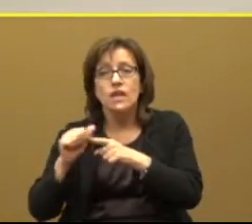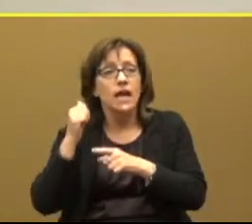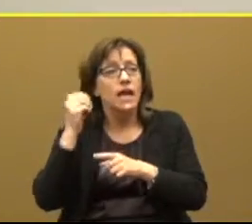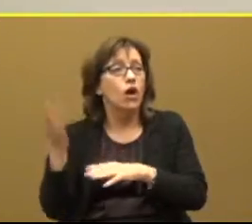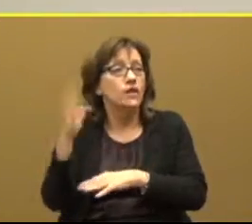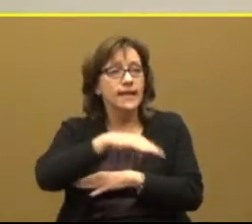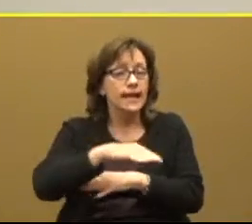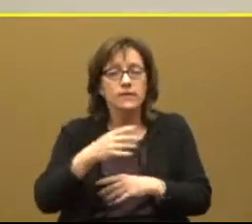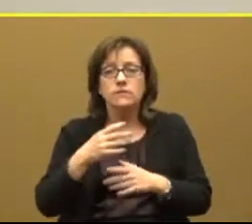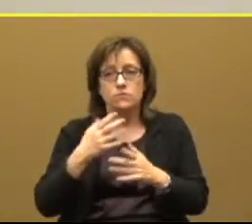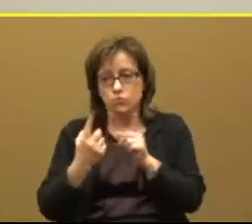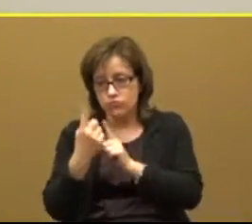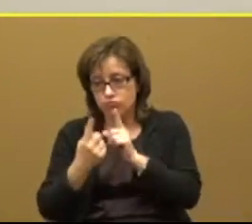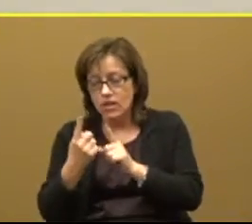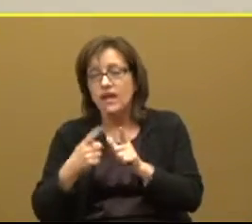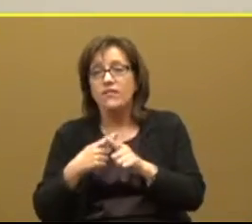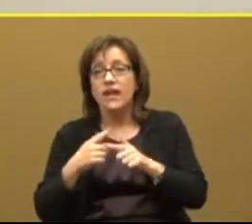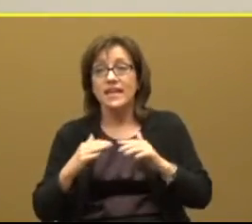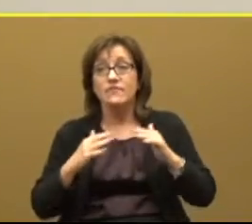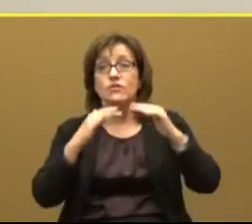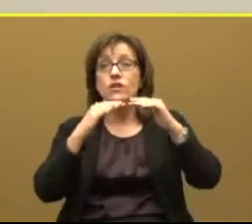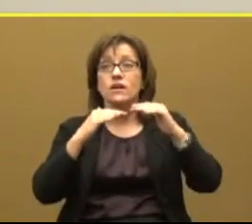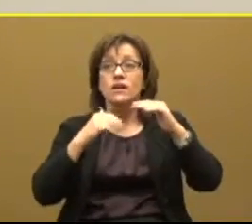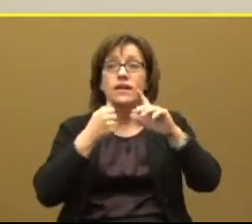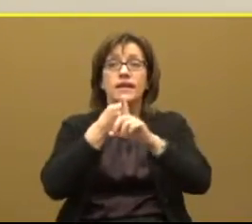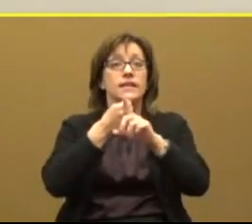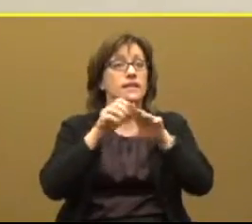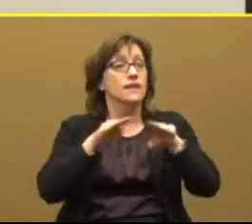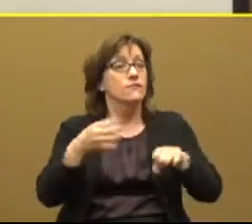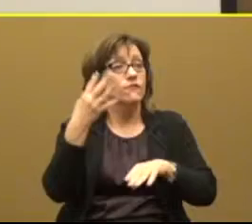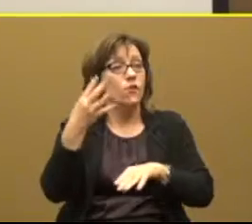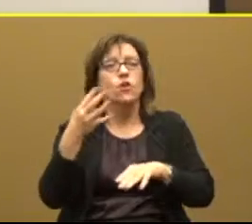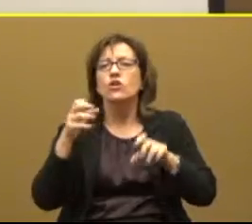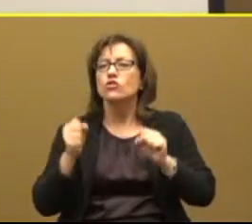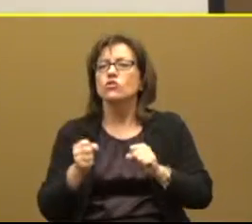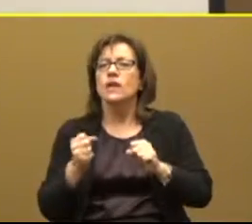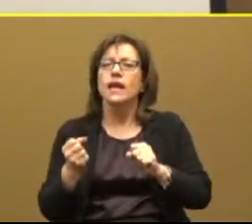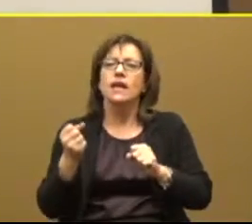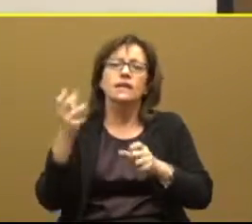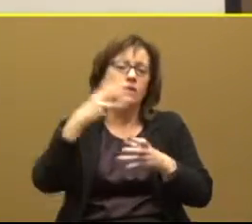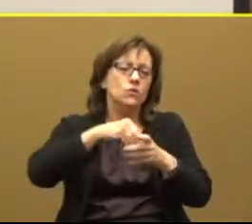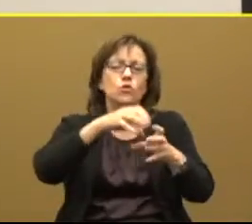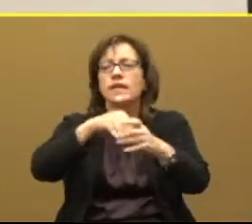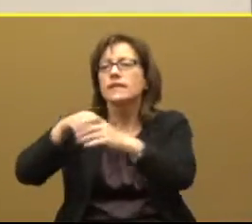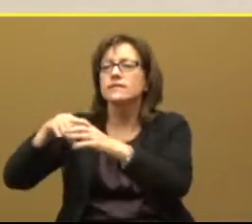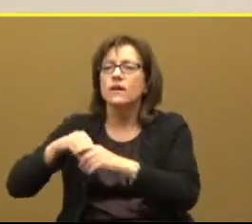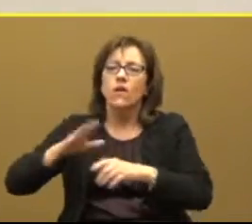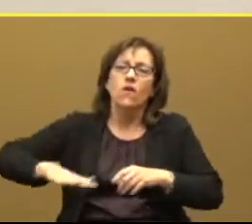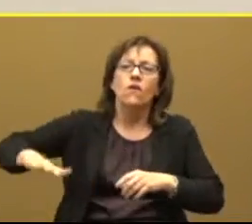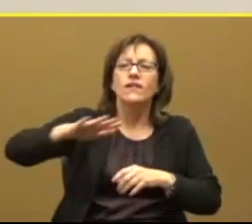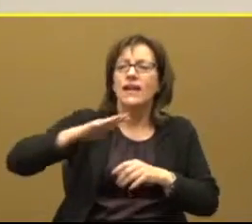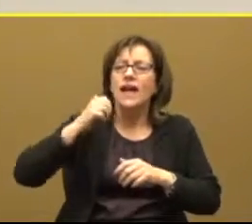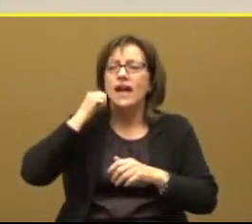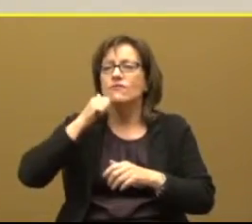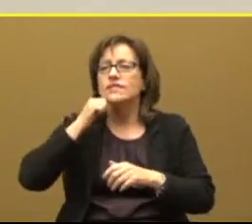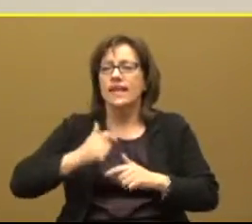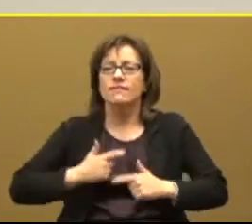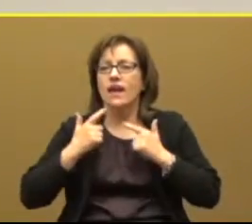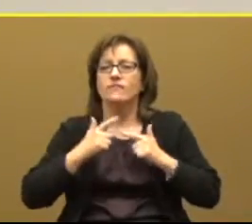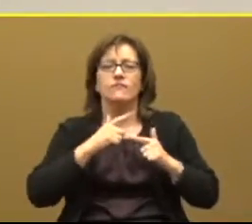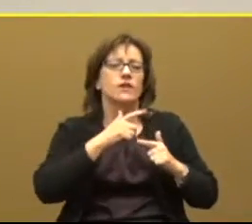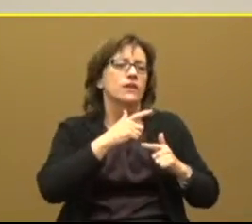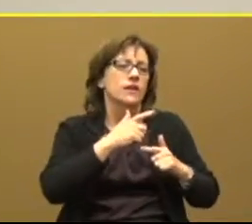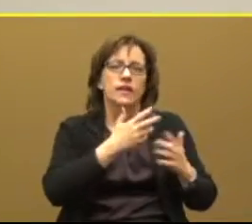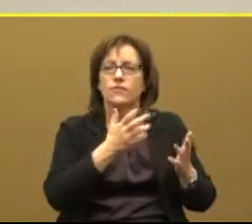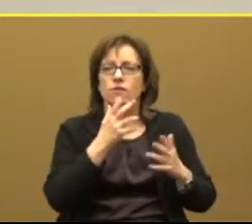point, you can start to embed this throughout the day. Embed it within their dorm life. Embed it in different areas, because now they